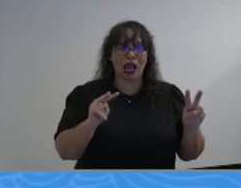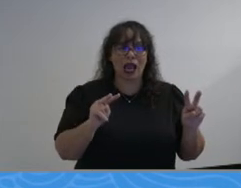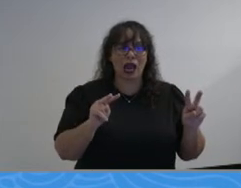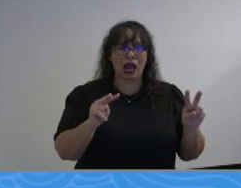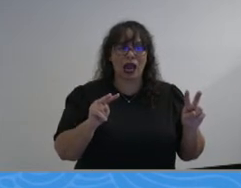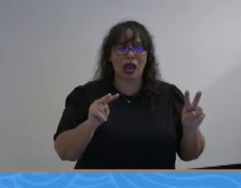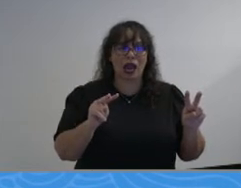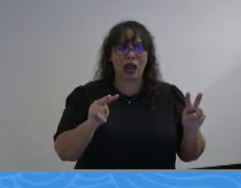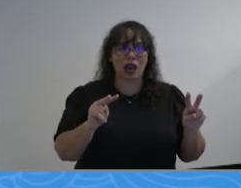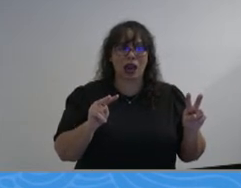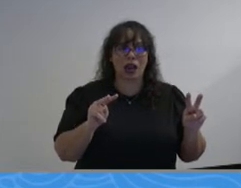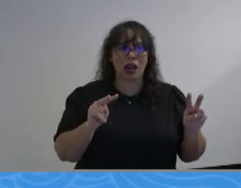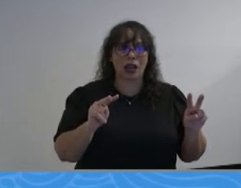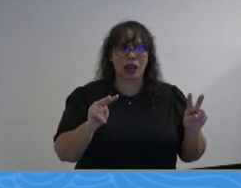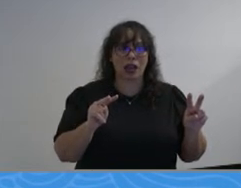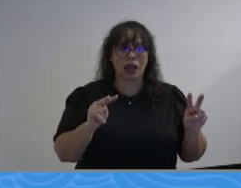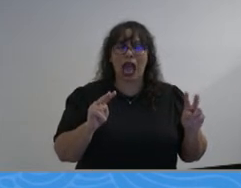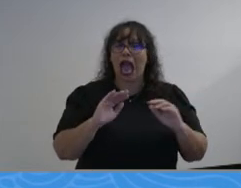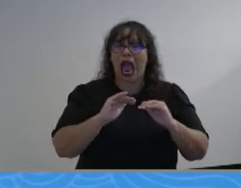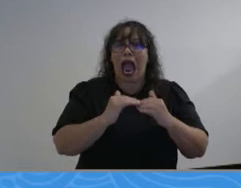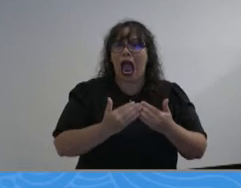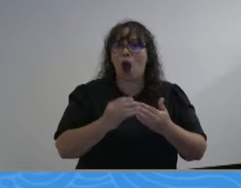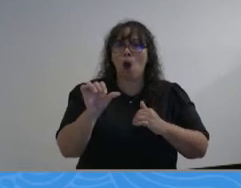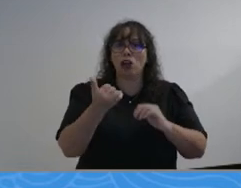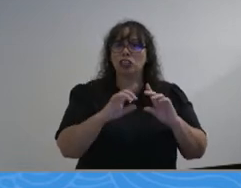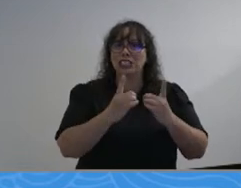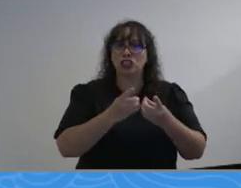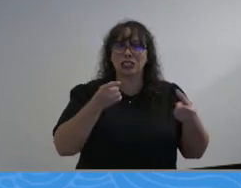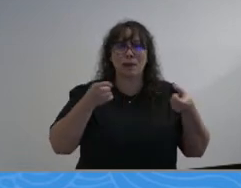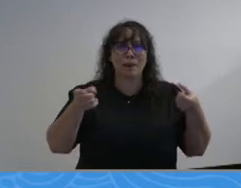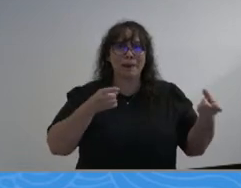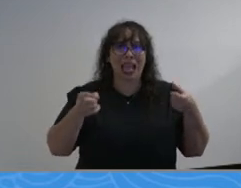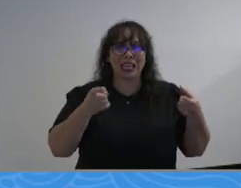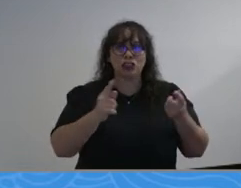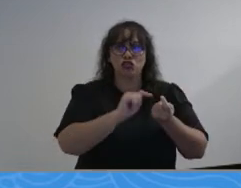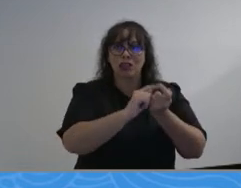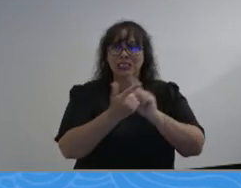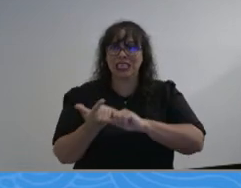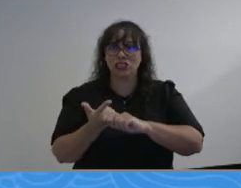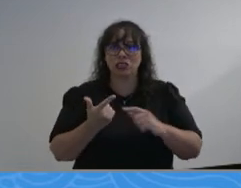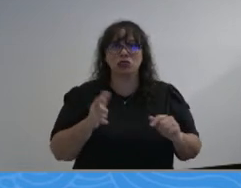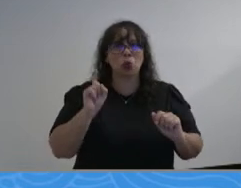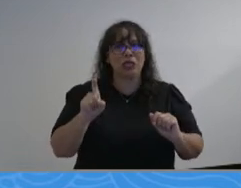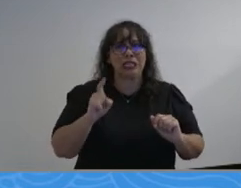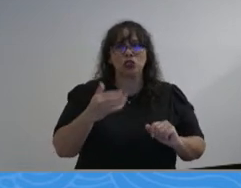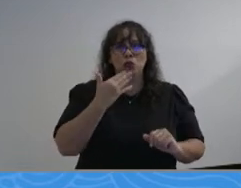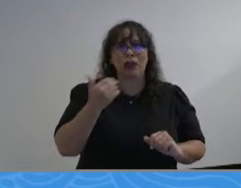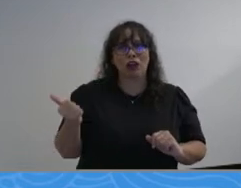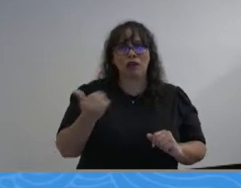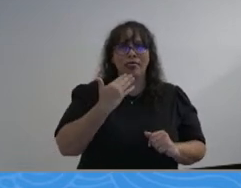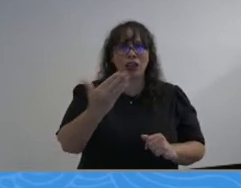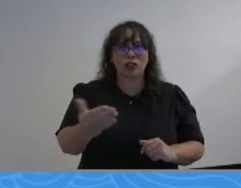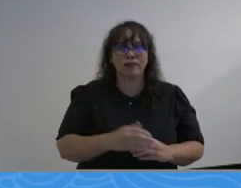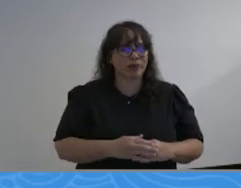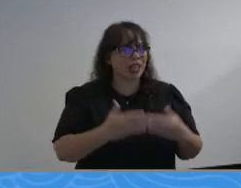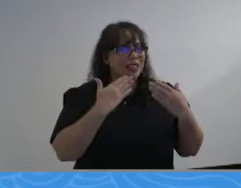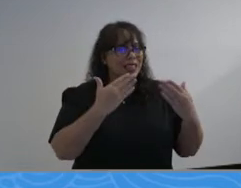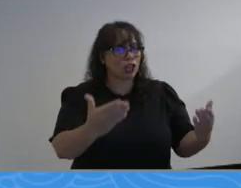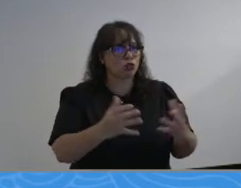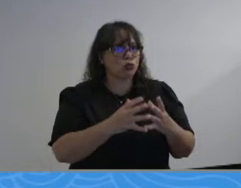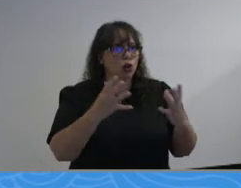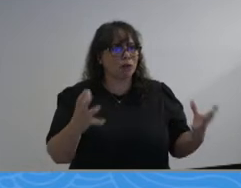how others are managing this, because it can be done better. Thank you. Thank you so